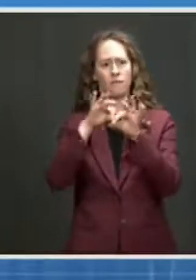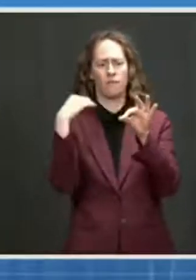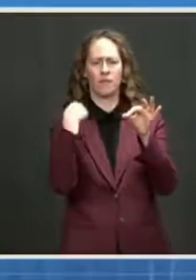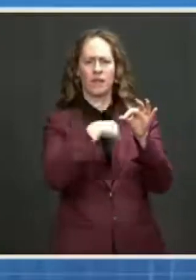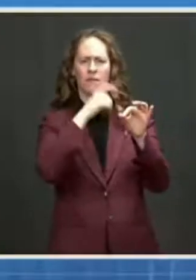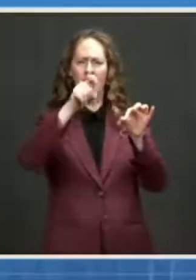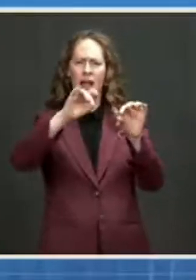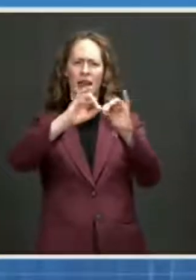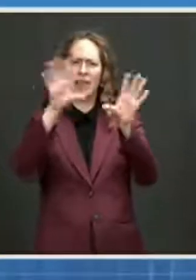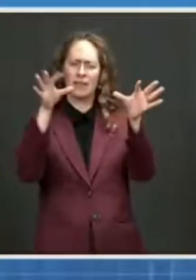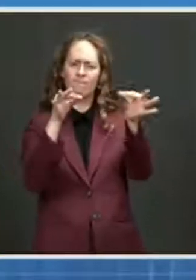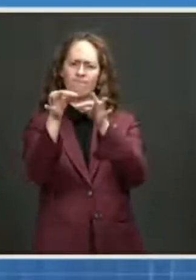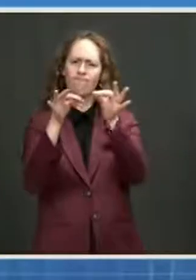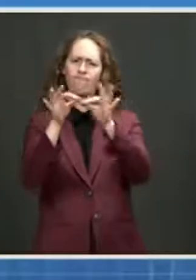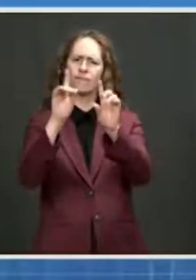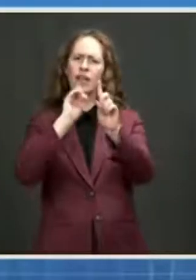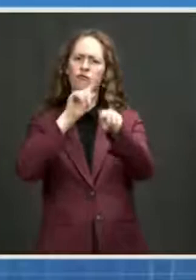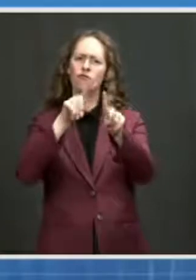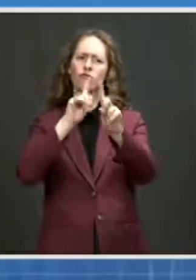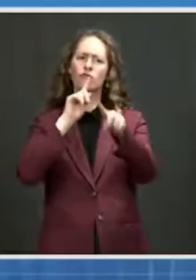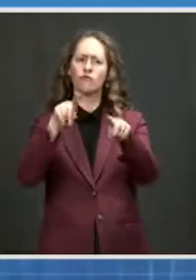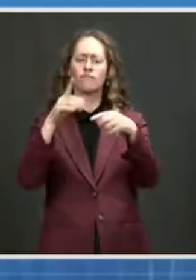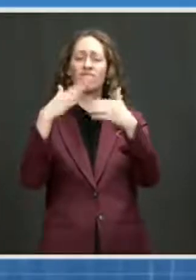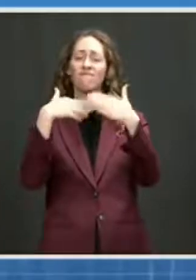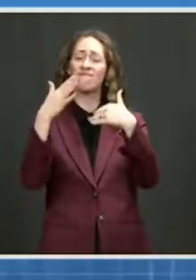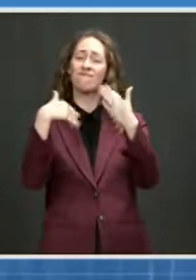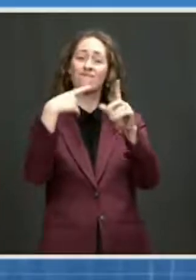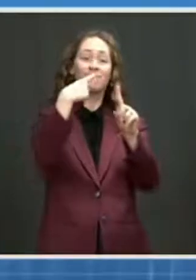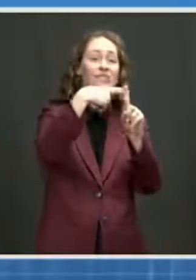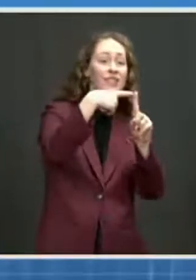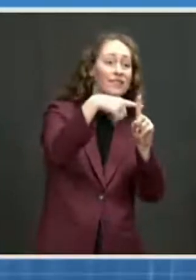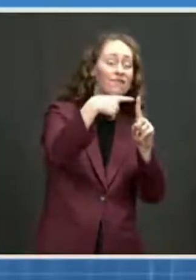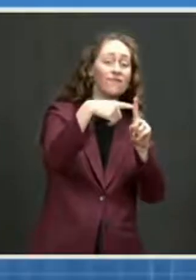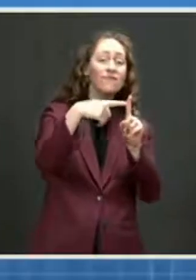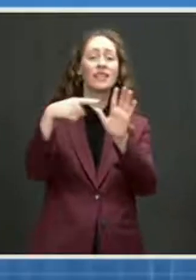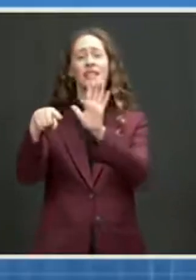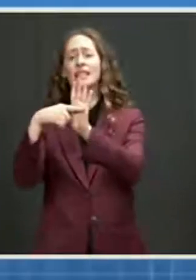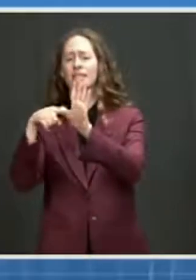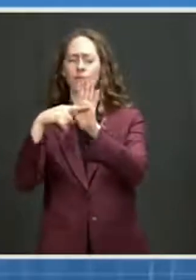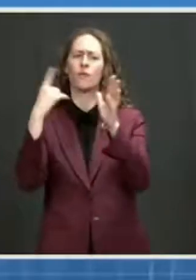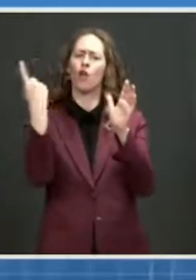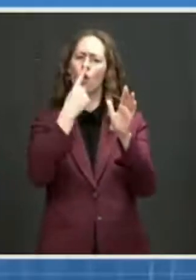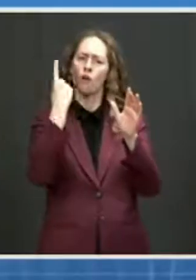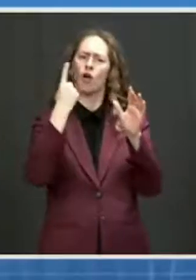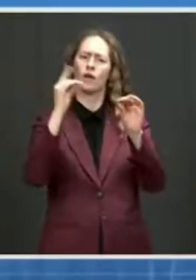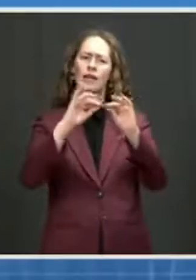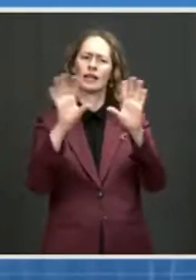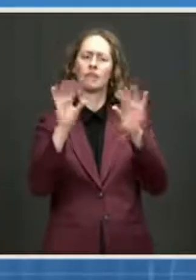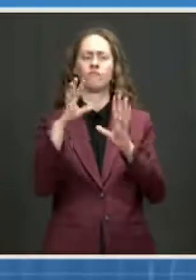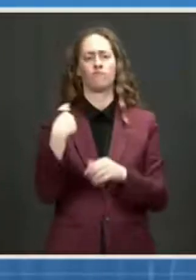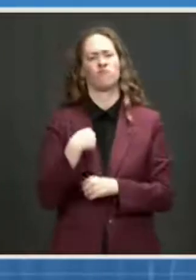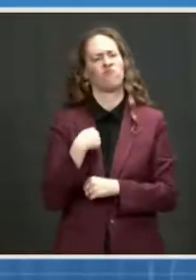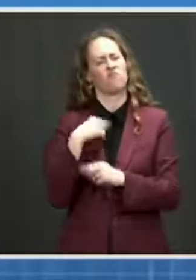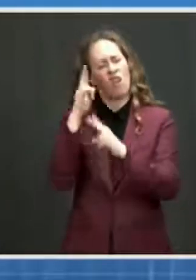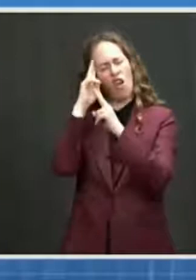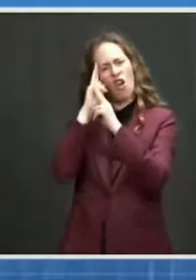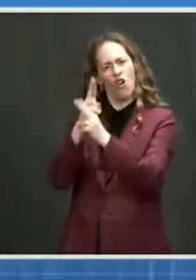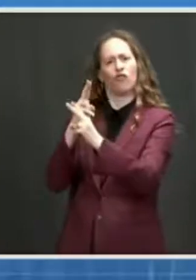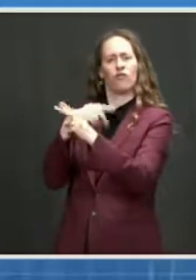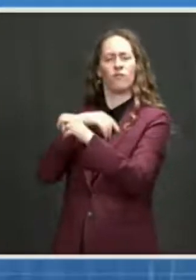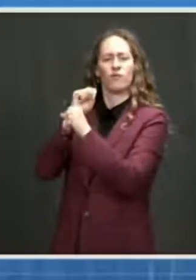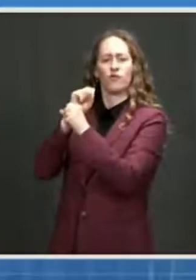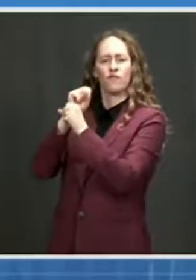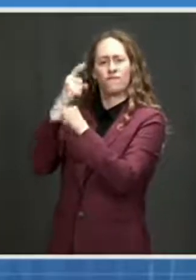news is good or bad. It has been an honor to serve as part of an administration committed to working day and